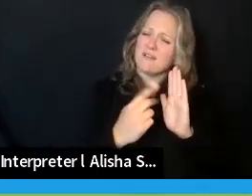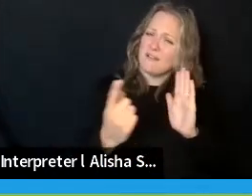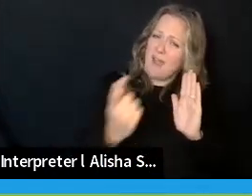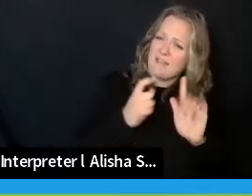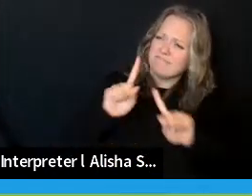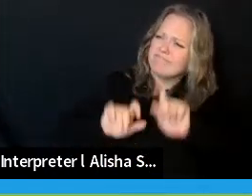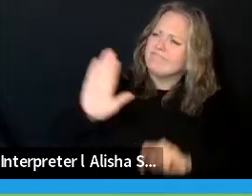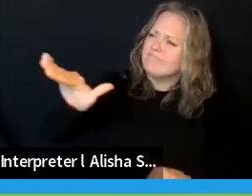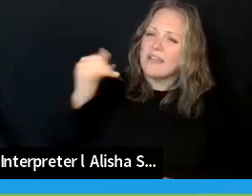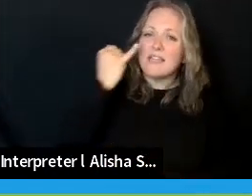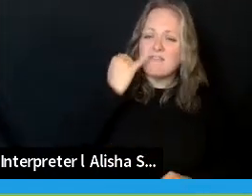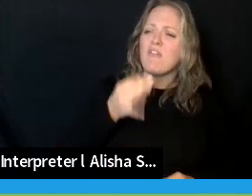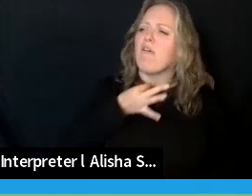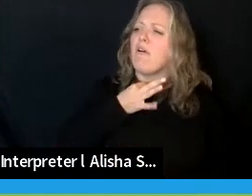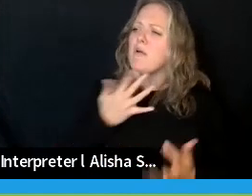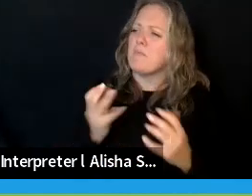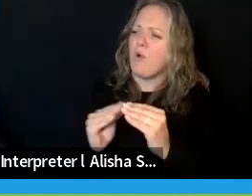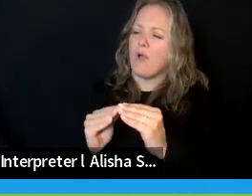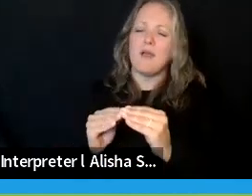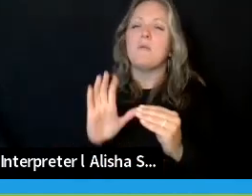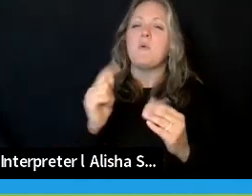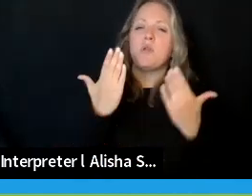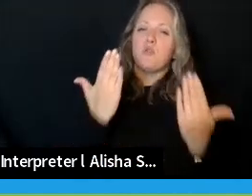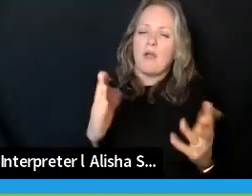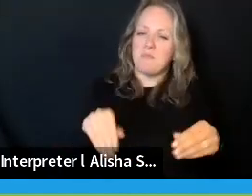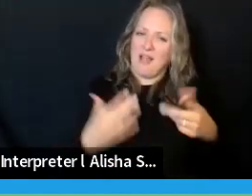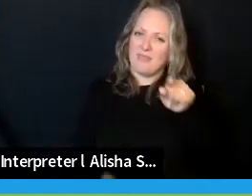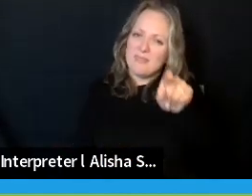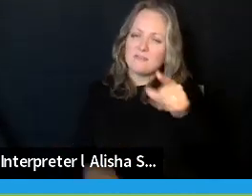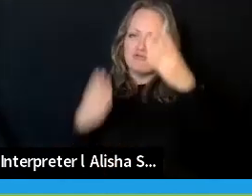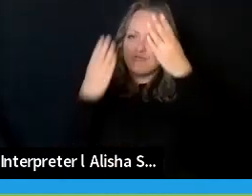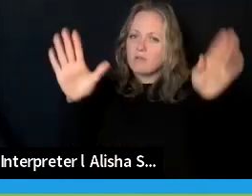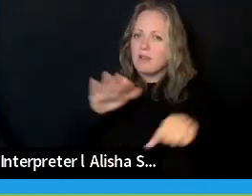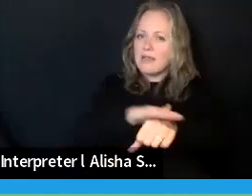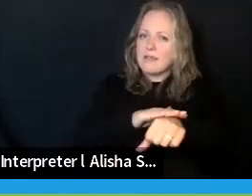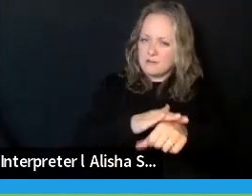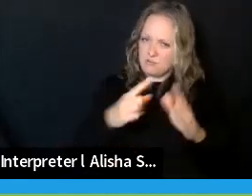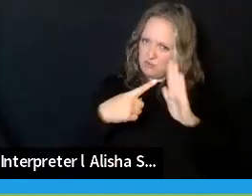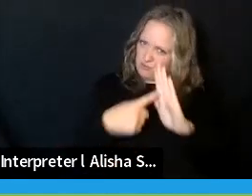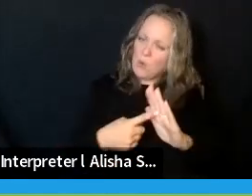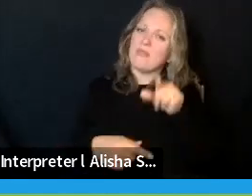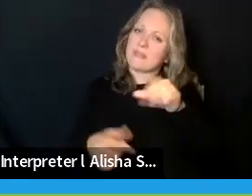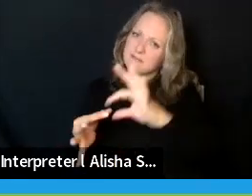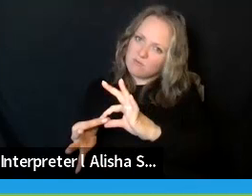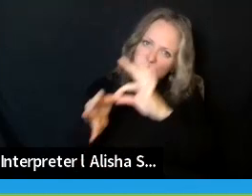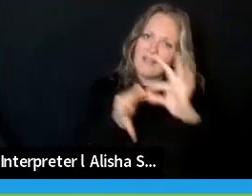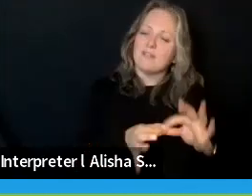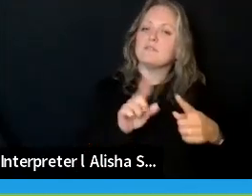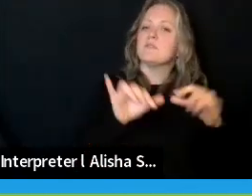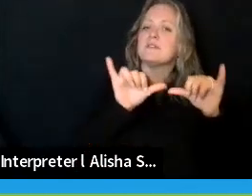them. But we did want to go ahead and provide this overview to you as it relates to the System of Care Academy.